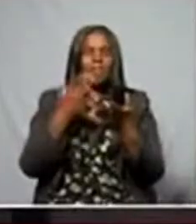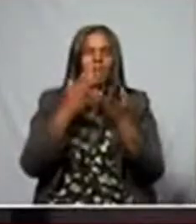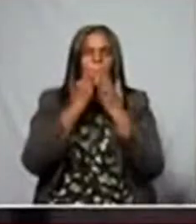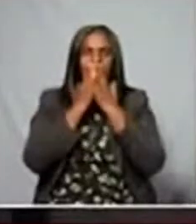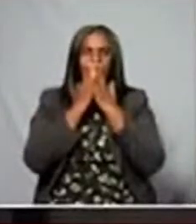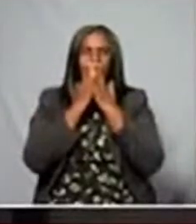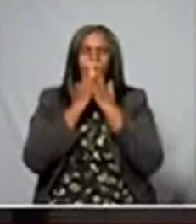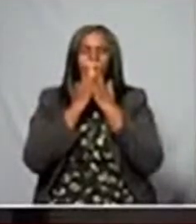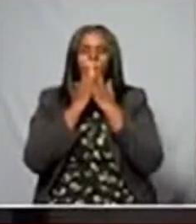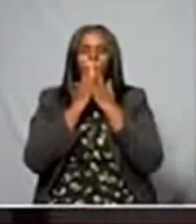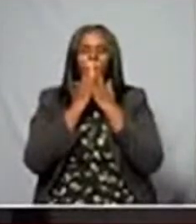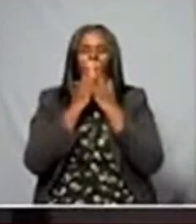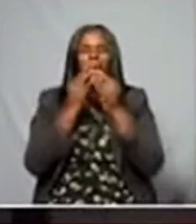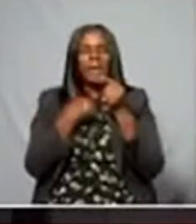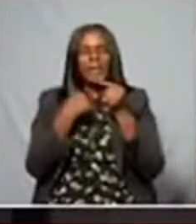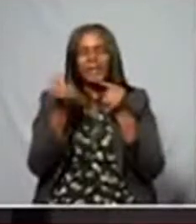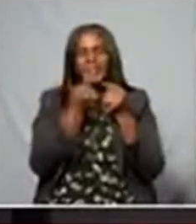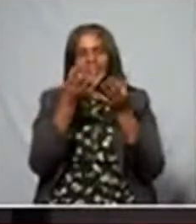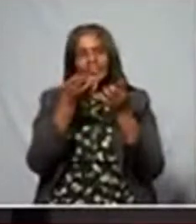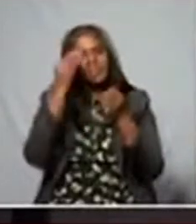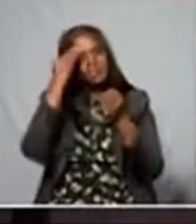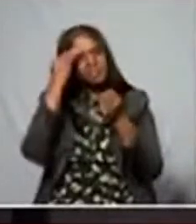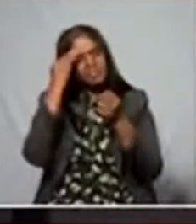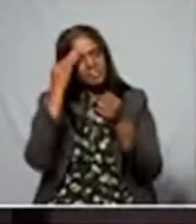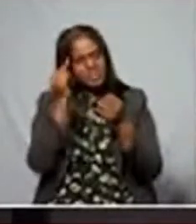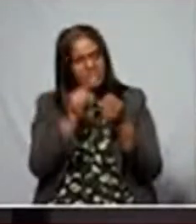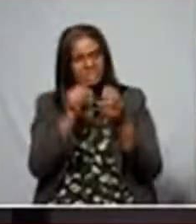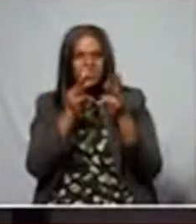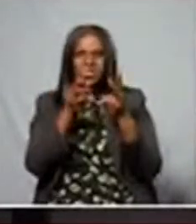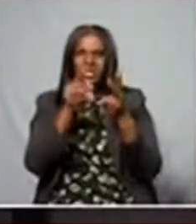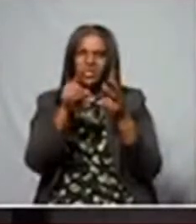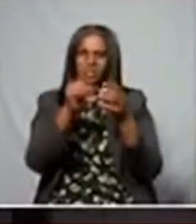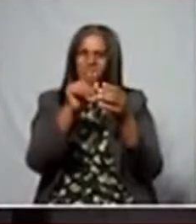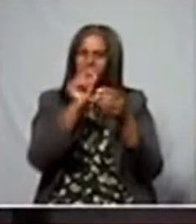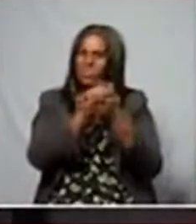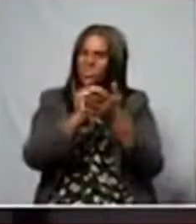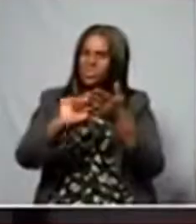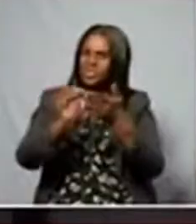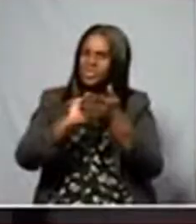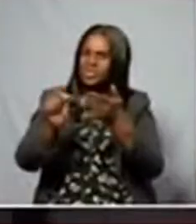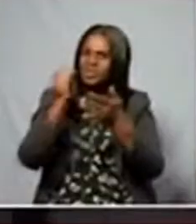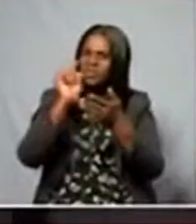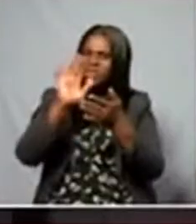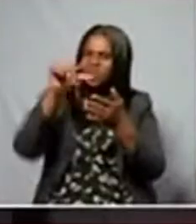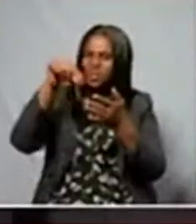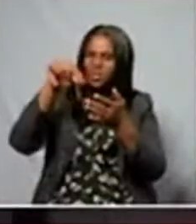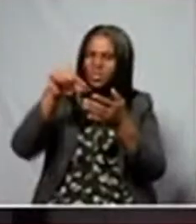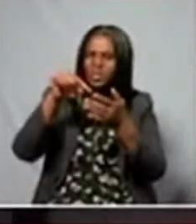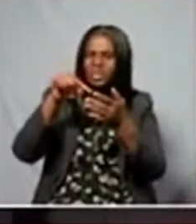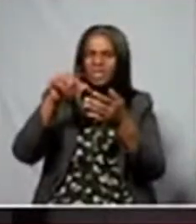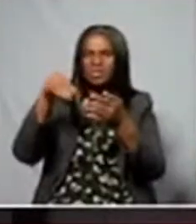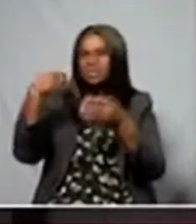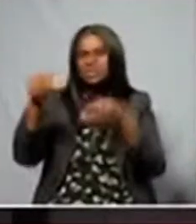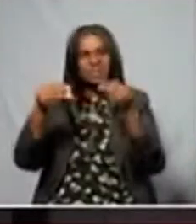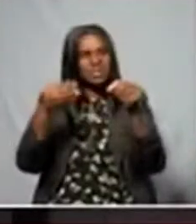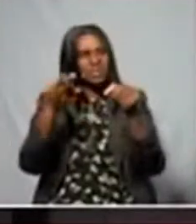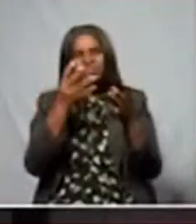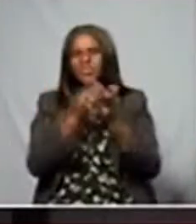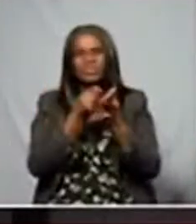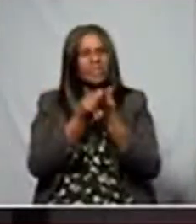So I would like to find out, is this the way you profiled for your quarterly release of funds,